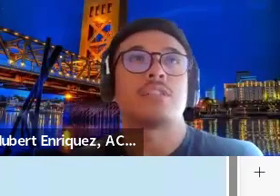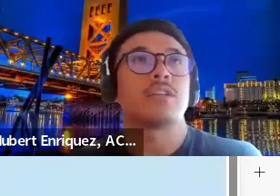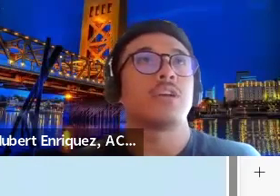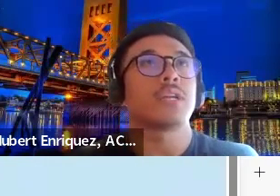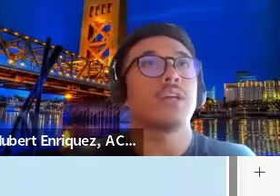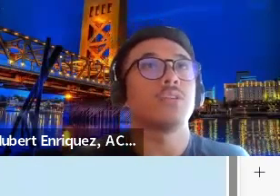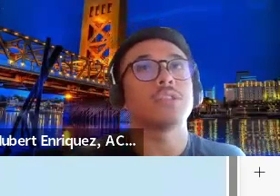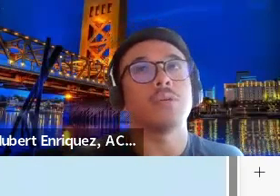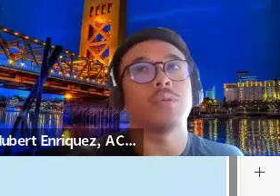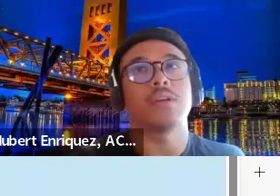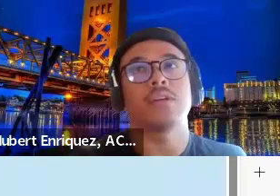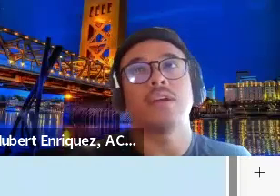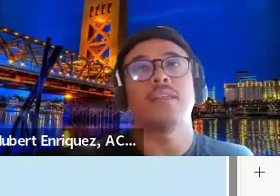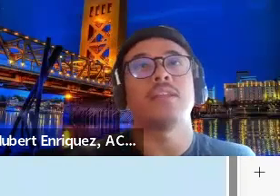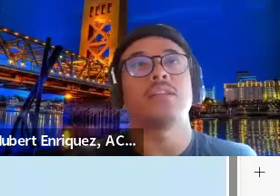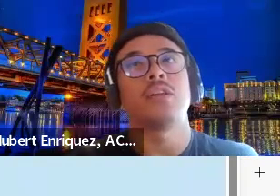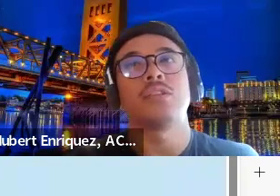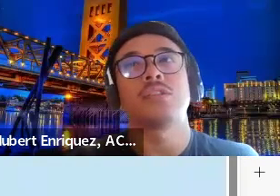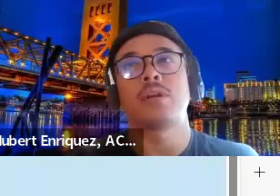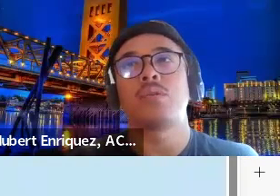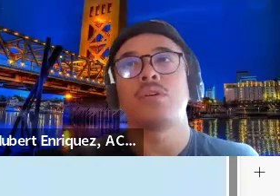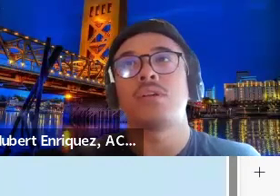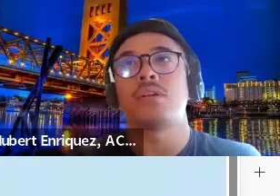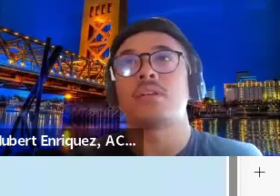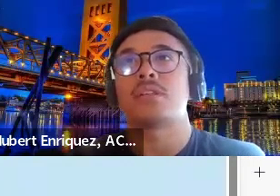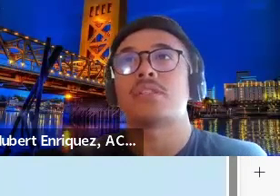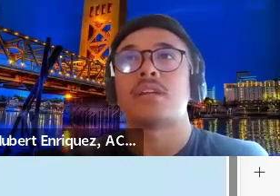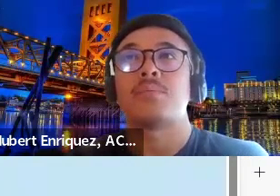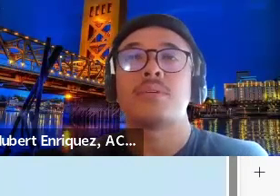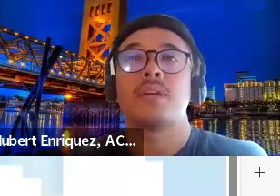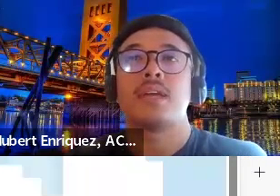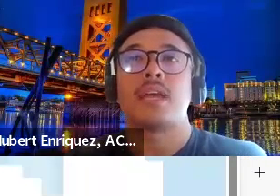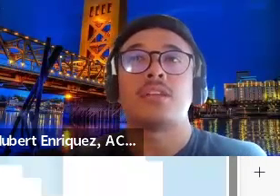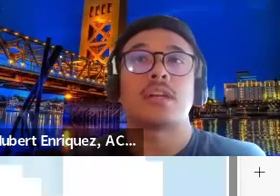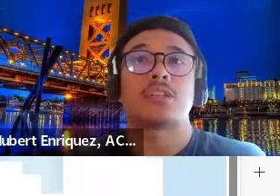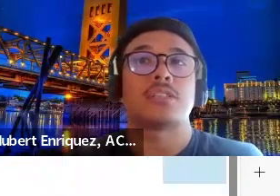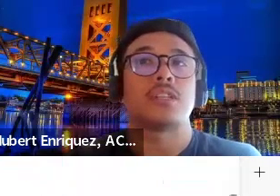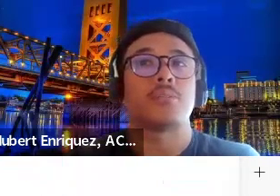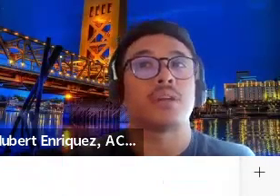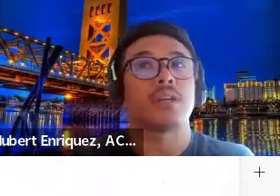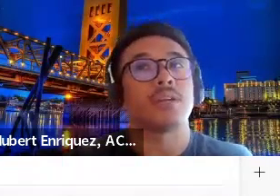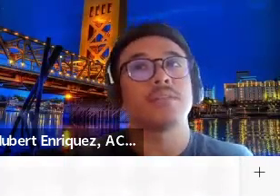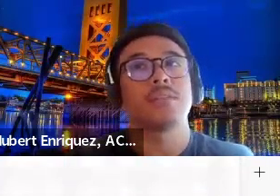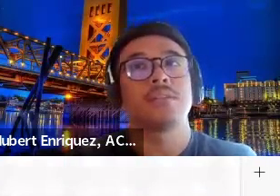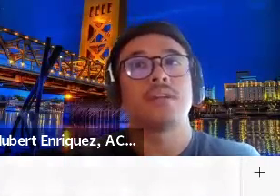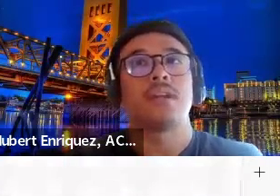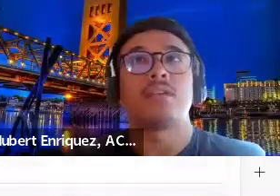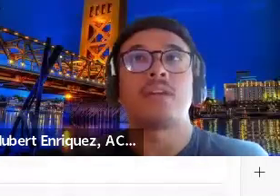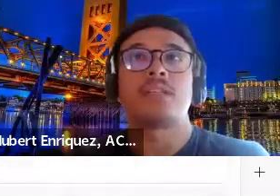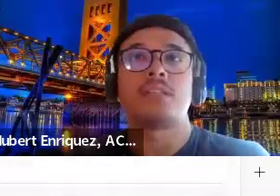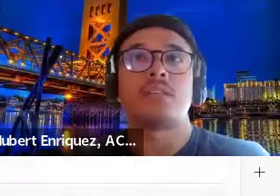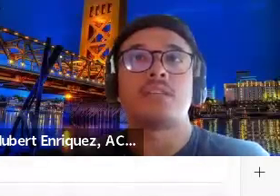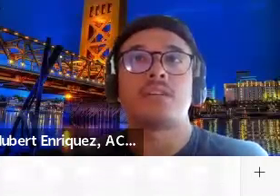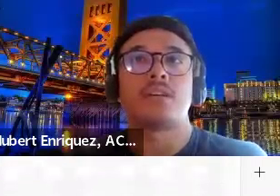Yeah, just go to calalerts.org, and then on the top right corner, you could click sign up, and you could actually sign up by your county. Right.